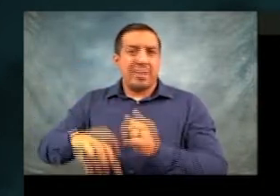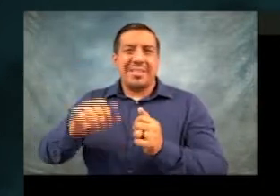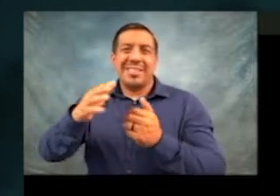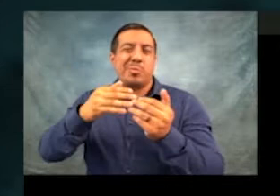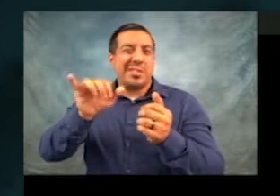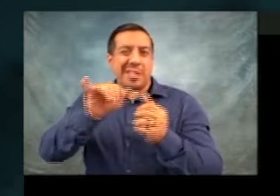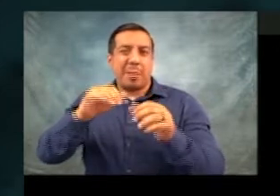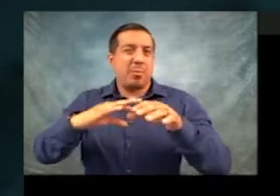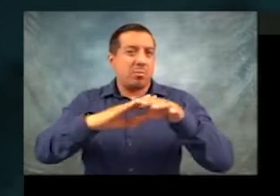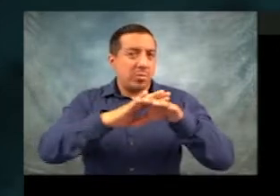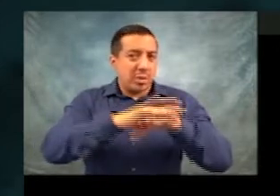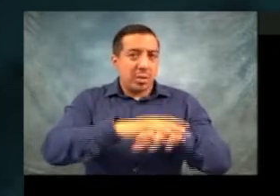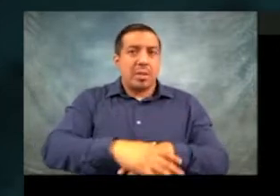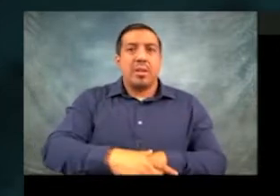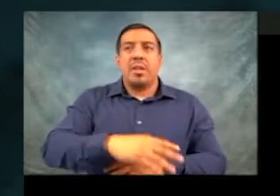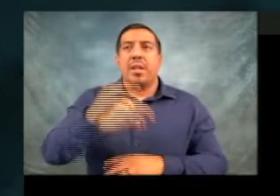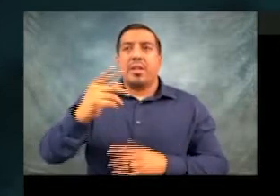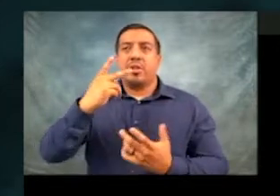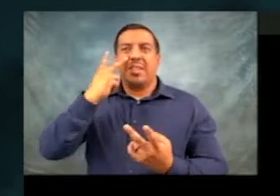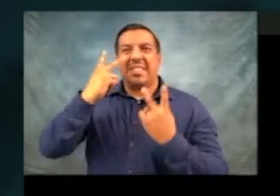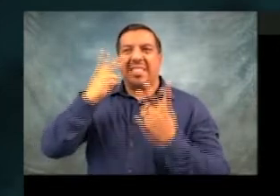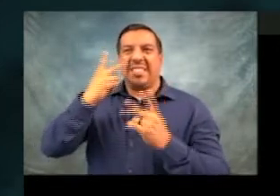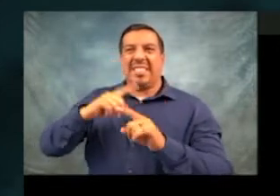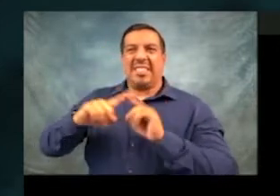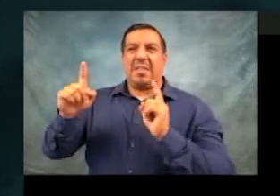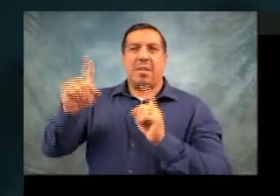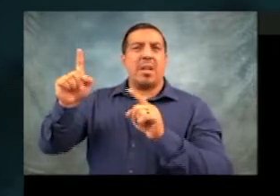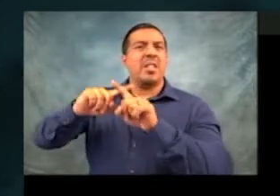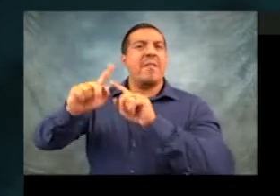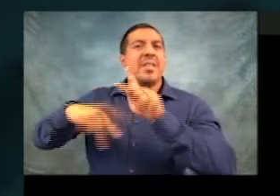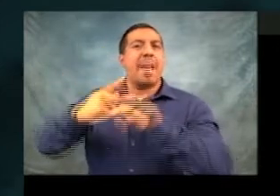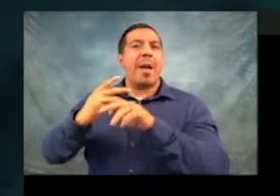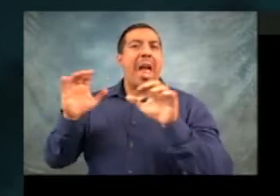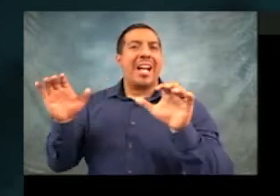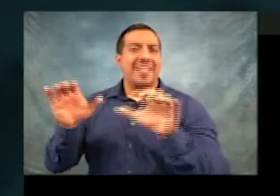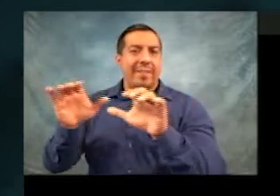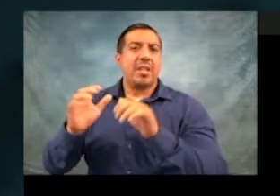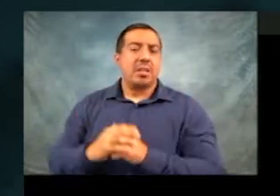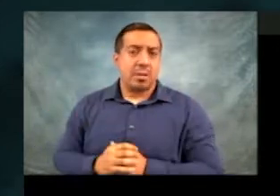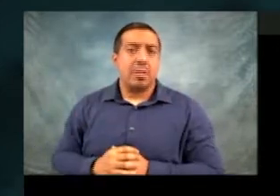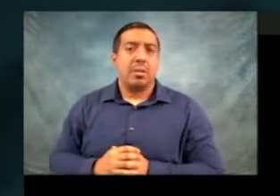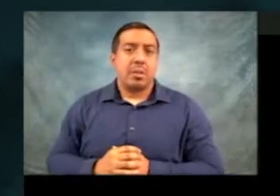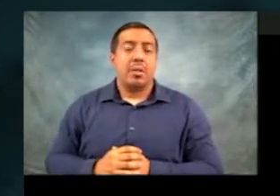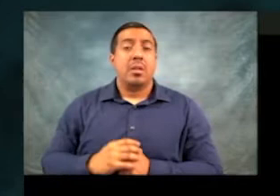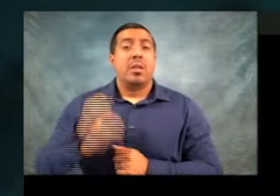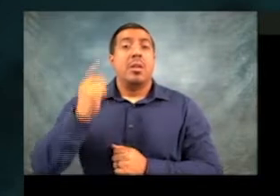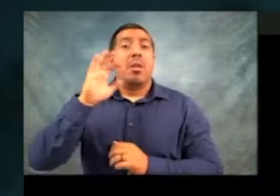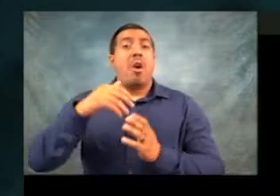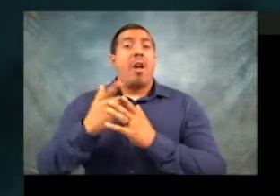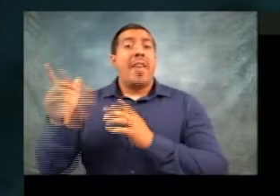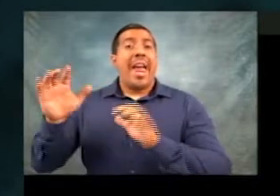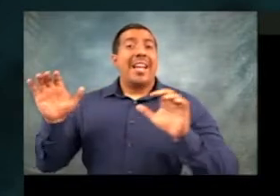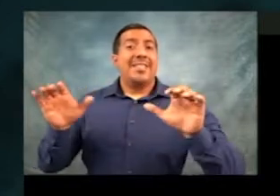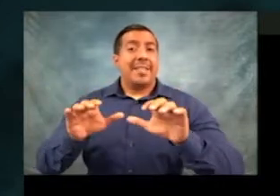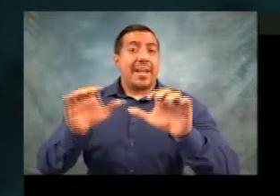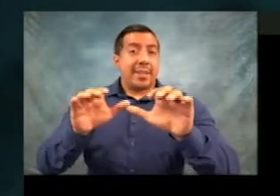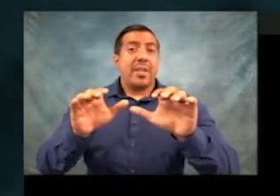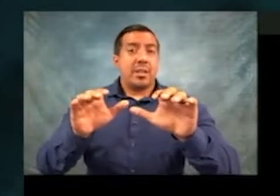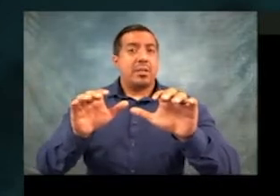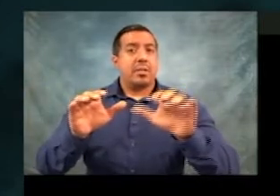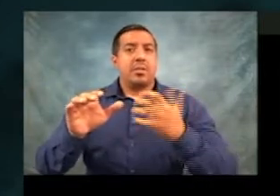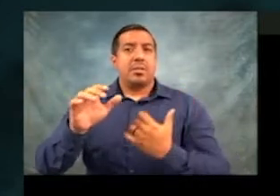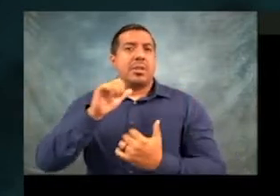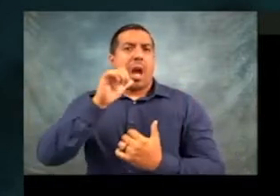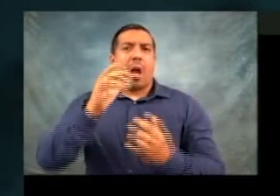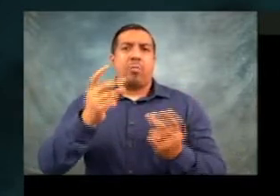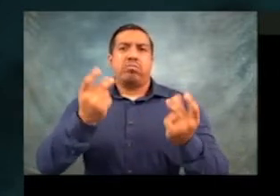ultimately ending with Zeta. So you're going to get a sense of the activity. And while not all this activity had